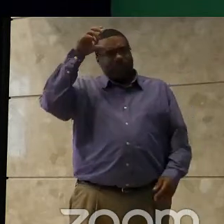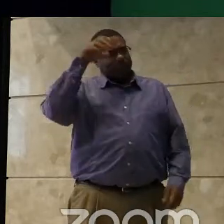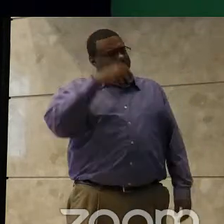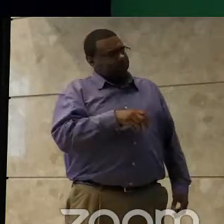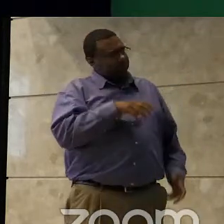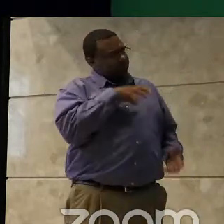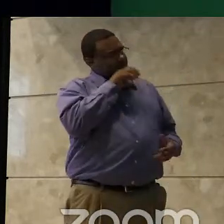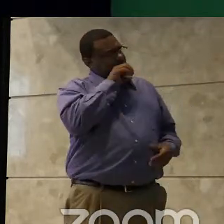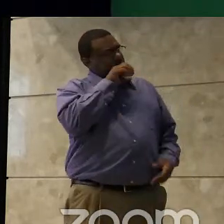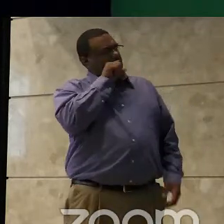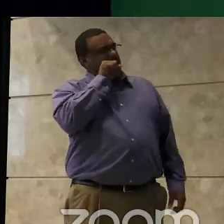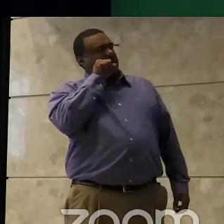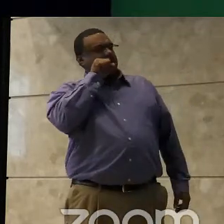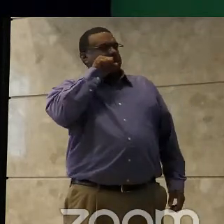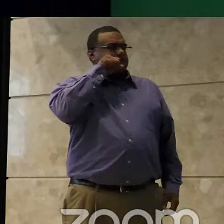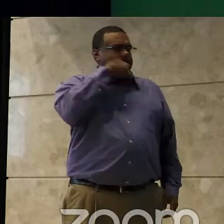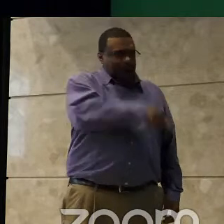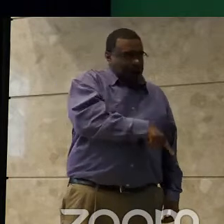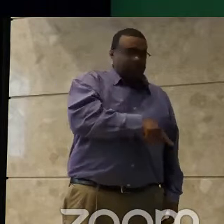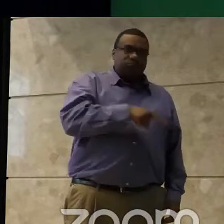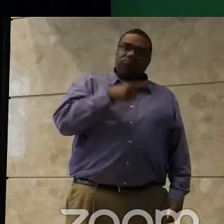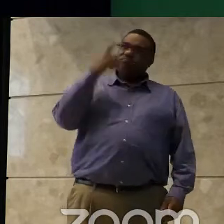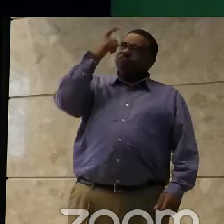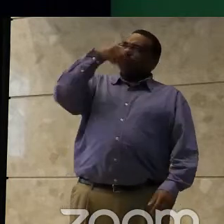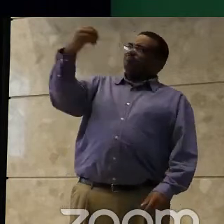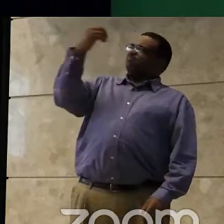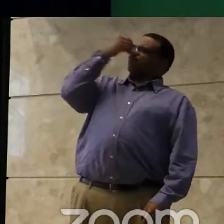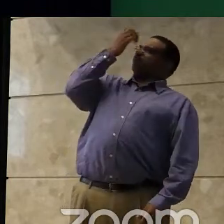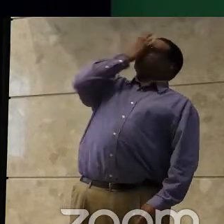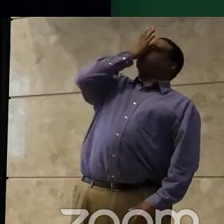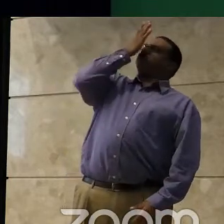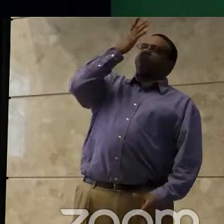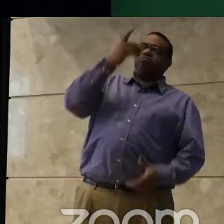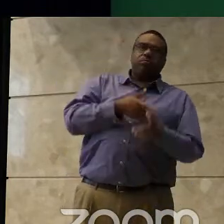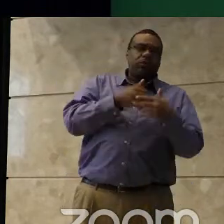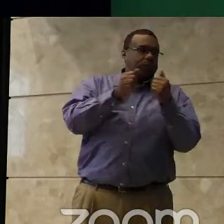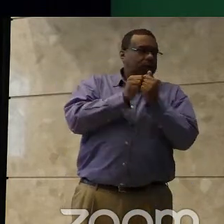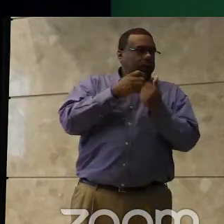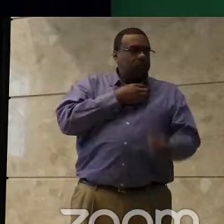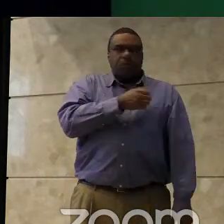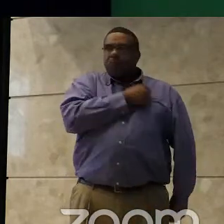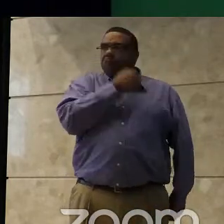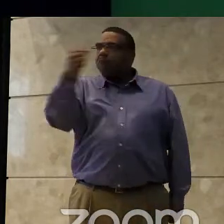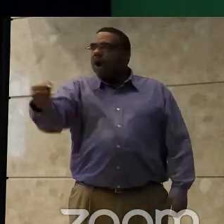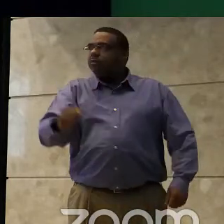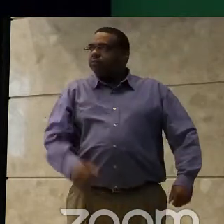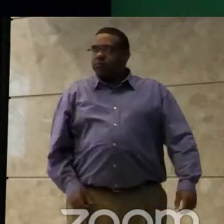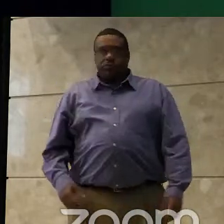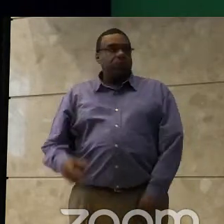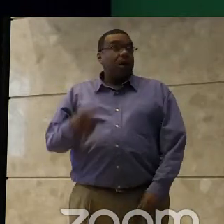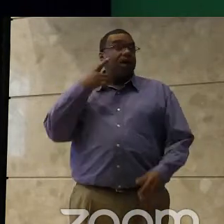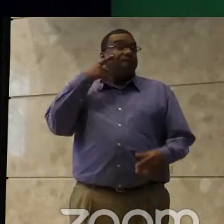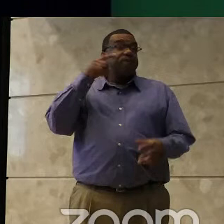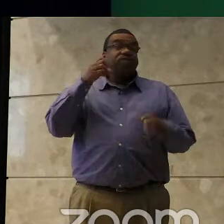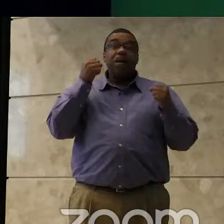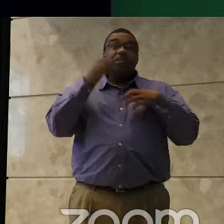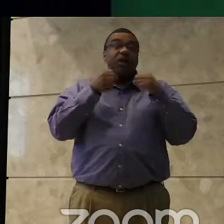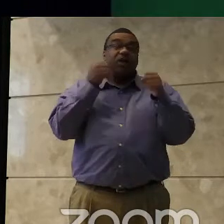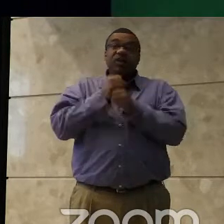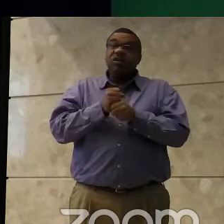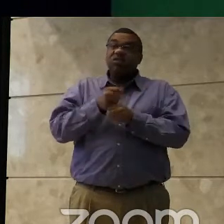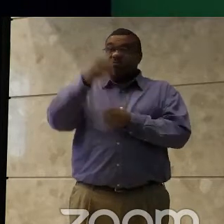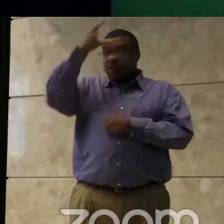He spat in my face. He did, and he threw me into the police wagon. And for years, I hated that